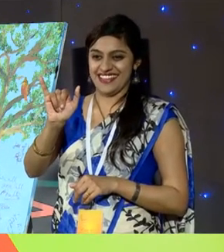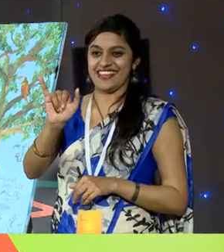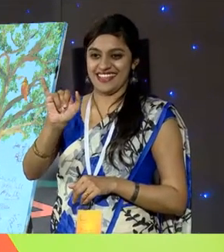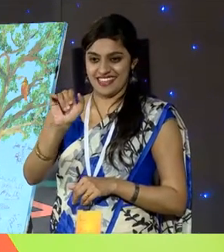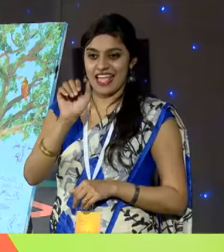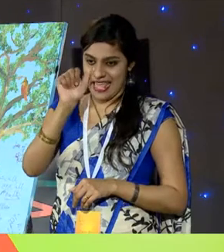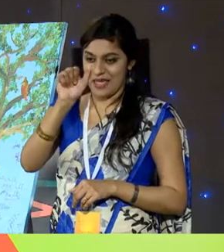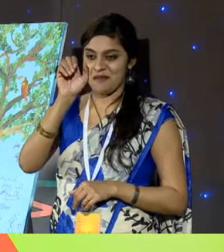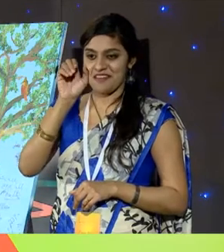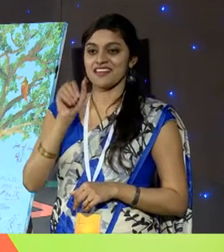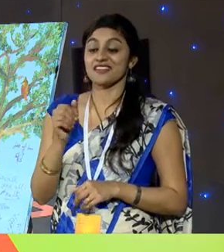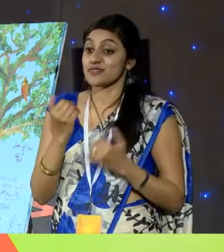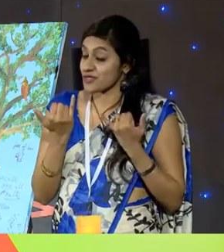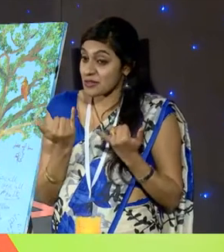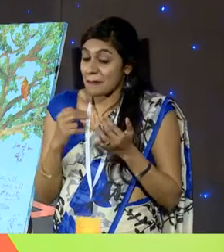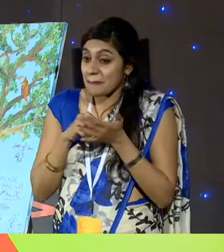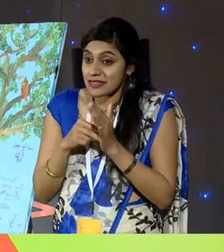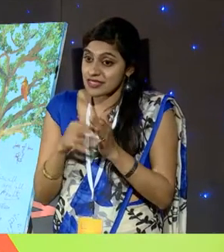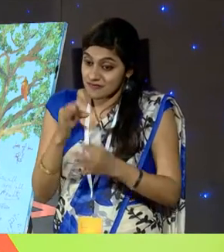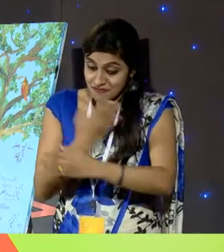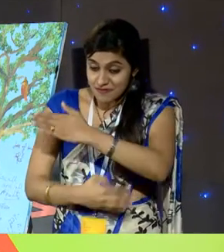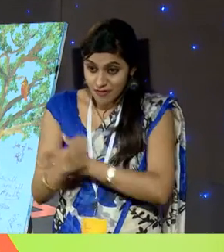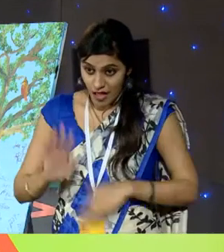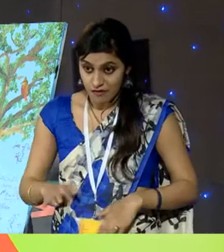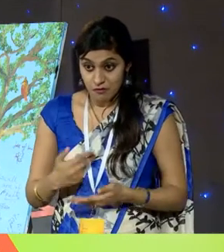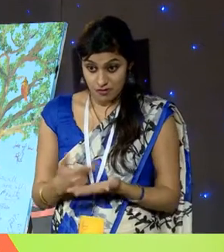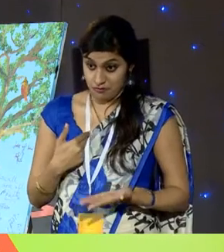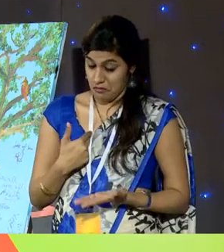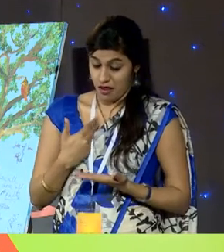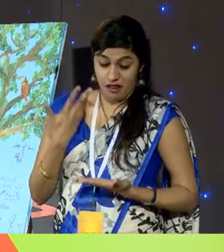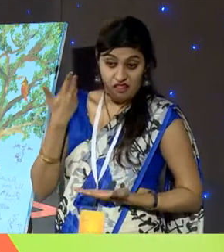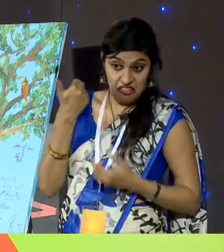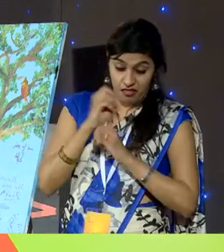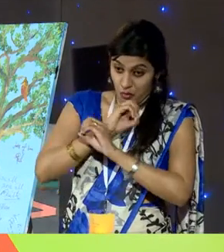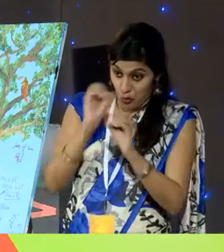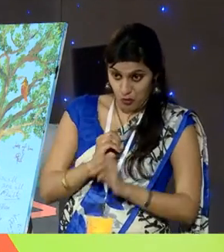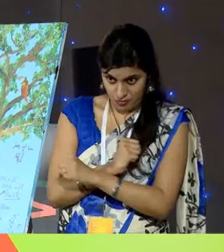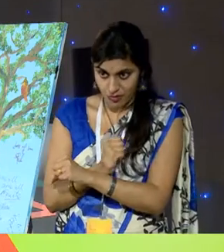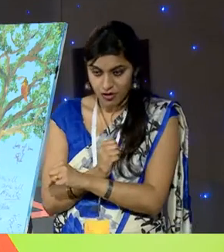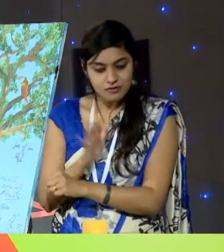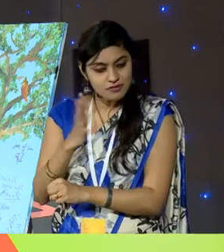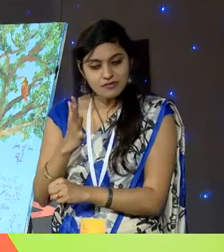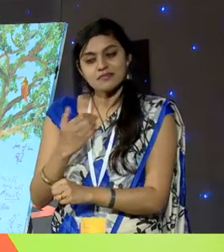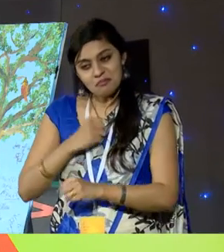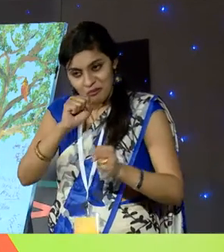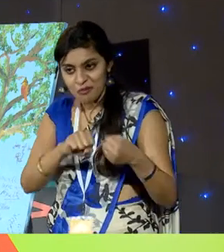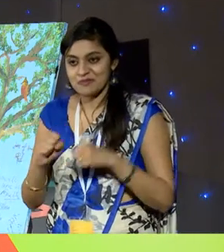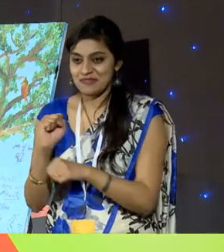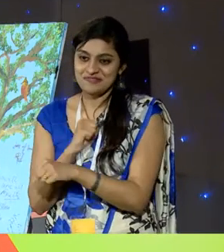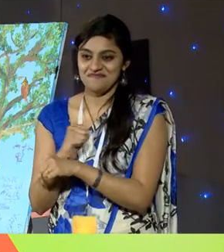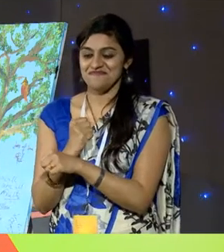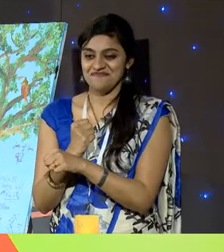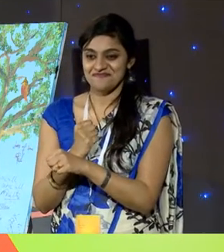that there is only a change in perspective, but life as such is normal. Okay, now that I've told you that I'm an